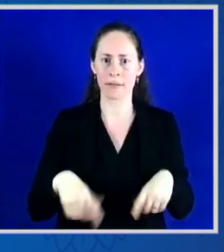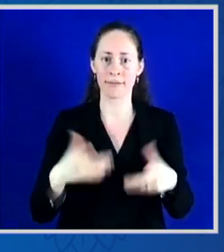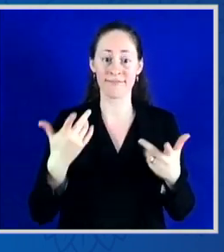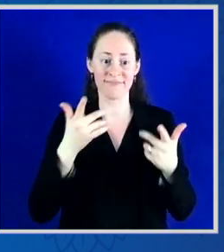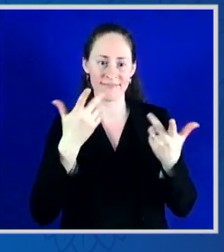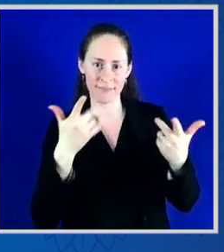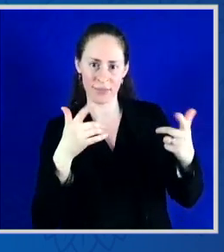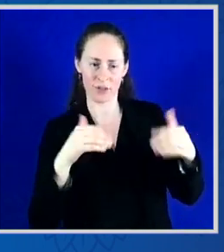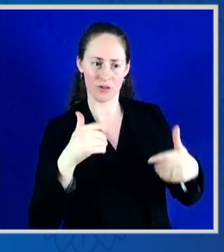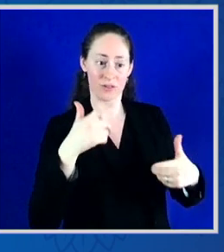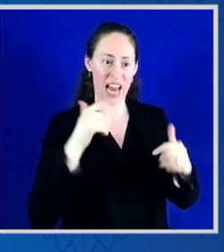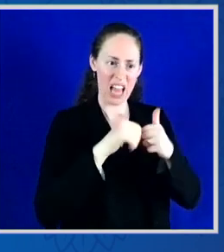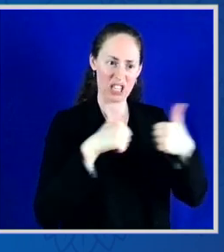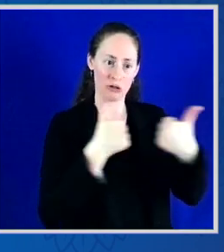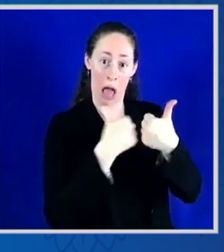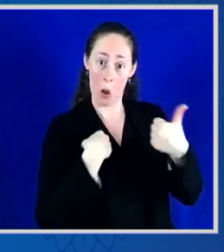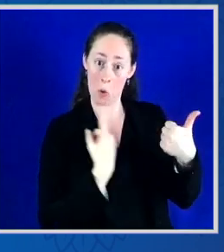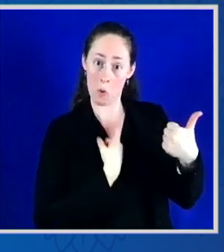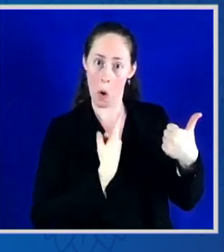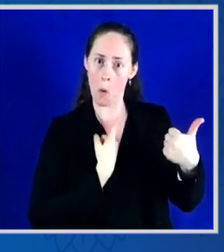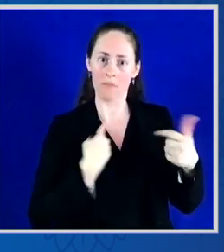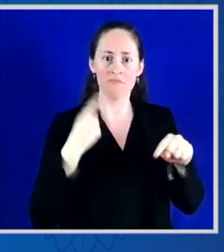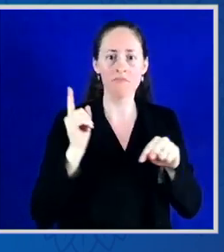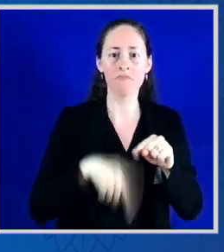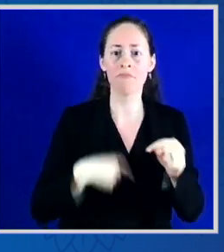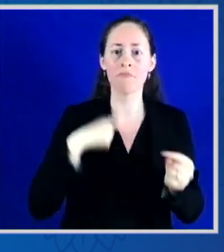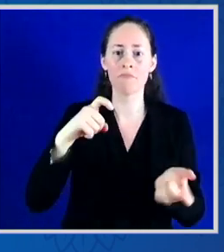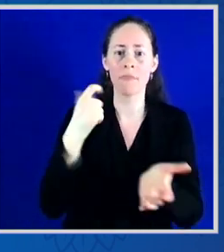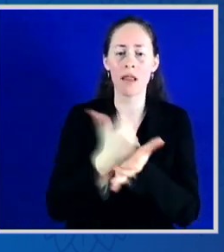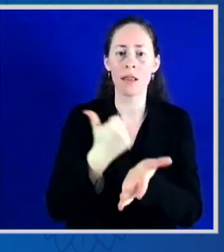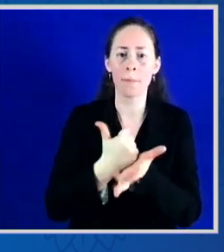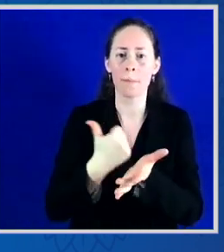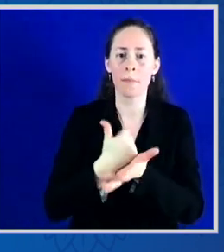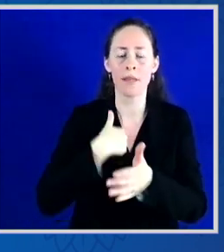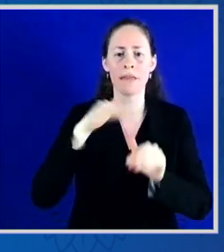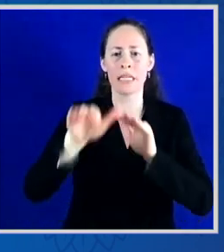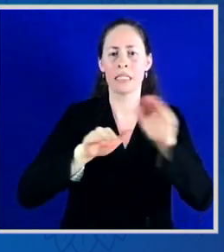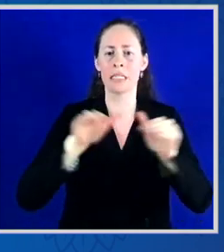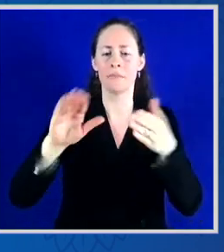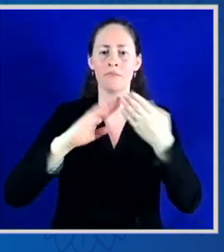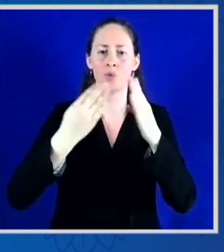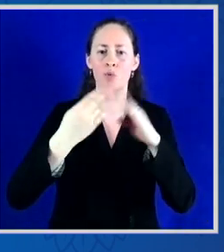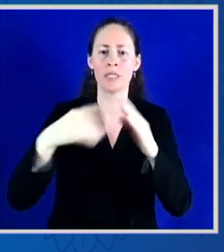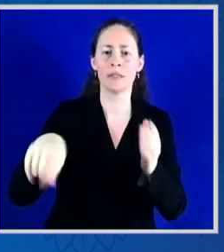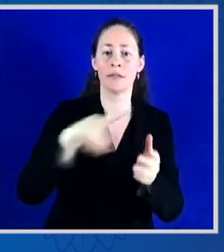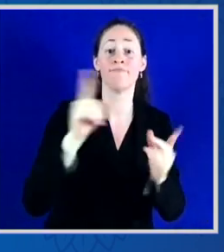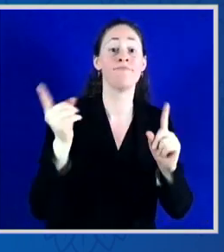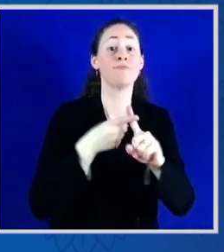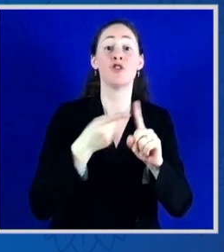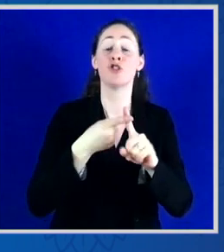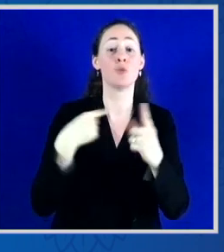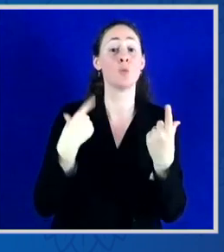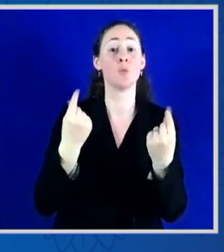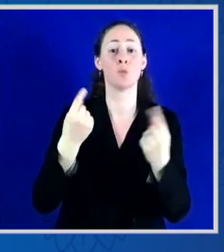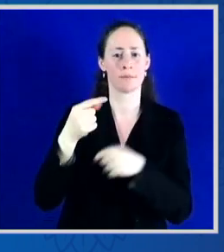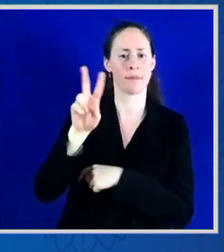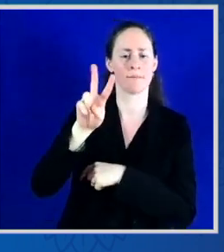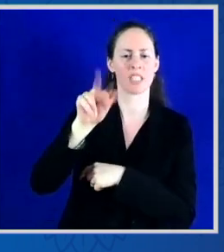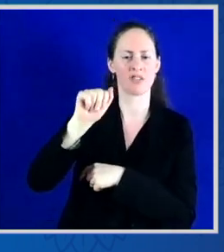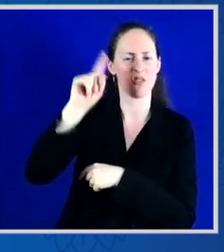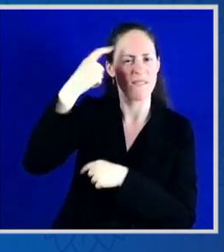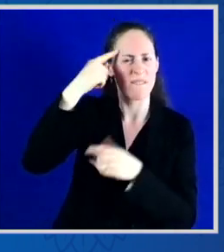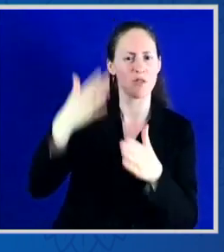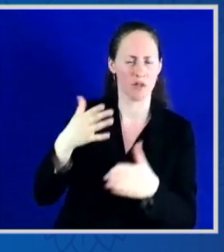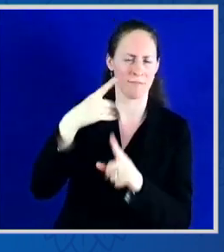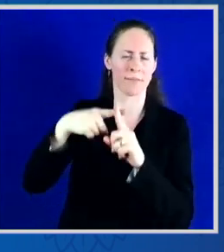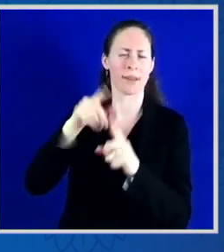we reached out to the community at large. We started with our Virginia's governor and first lady, local government, the